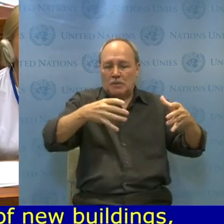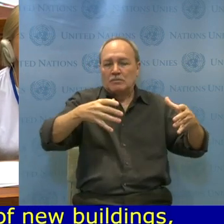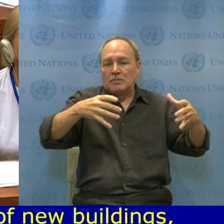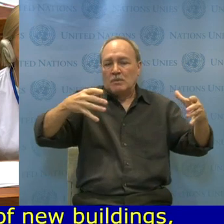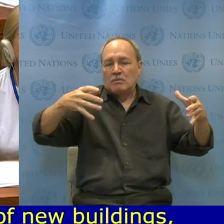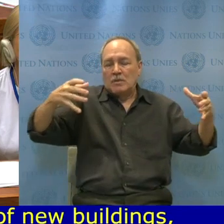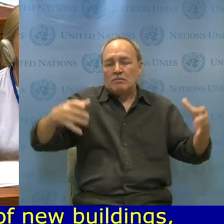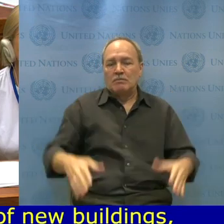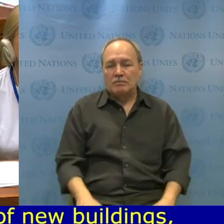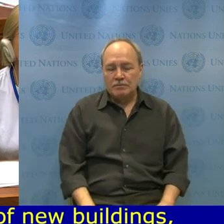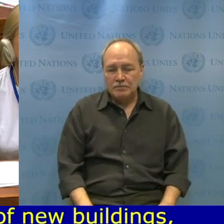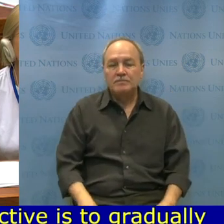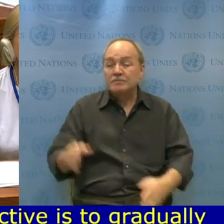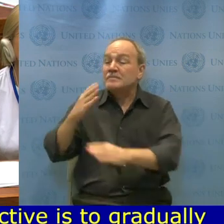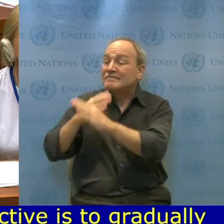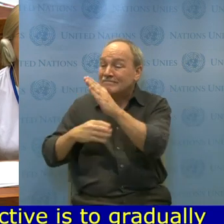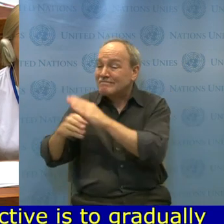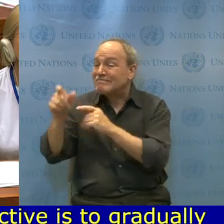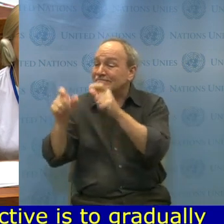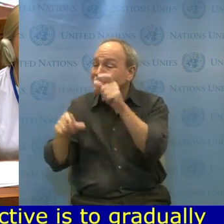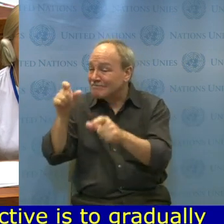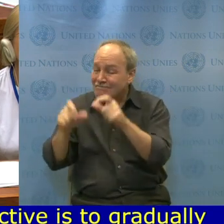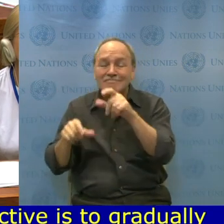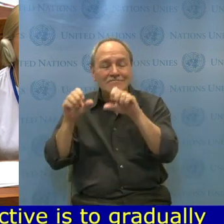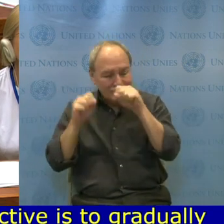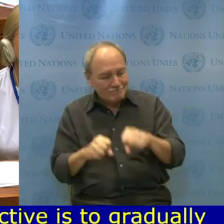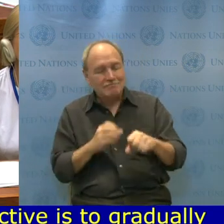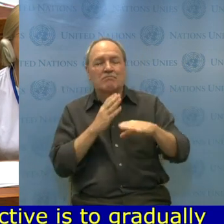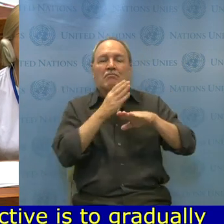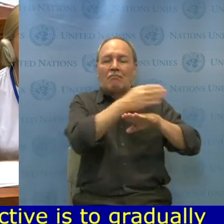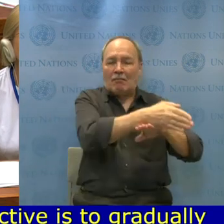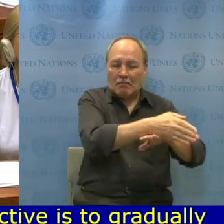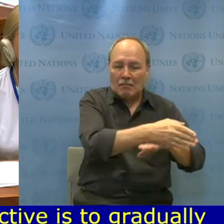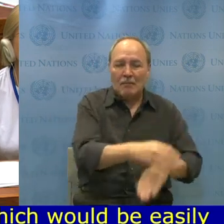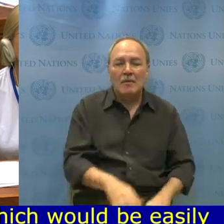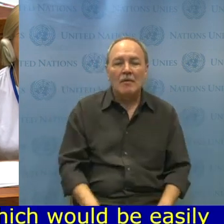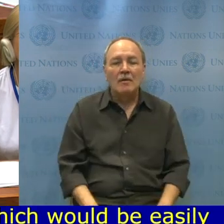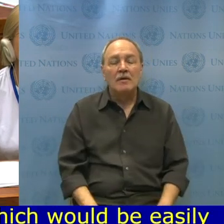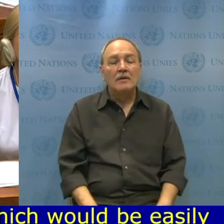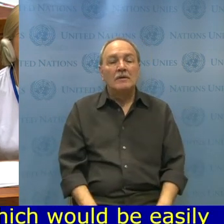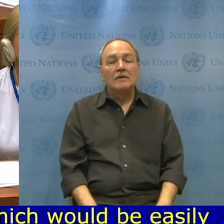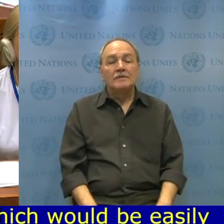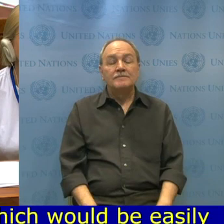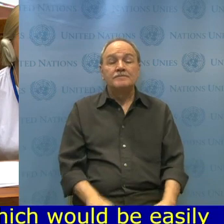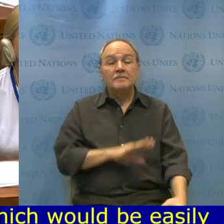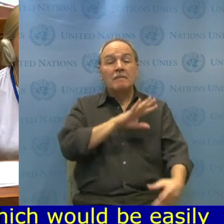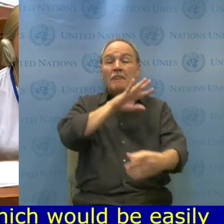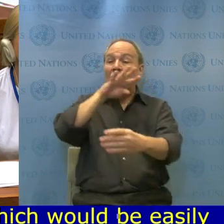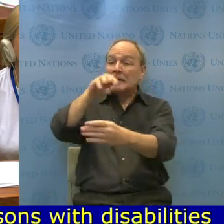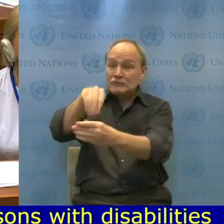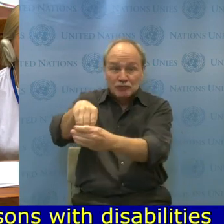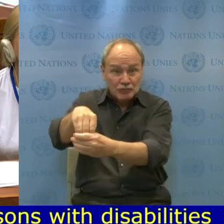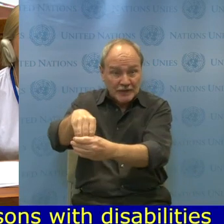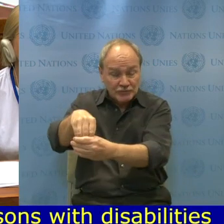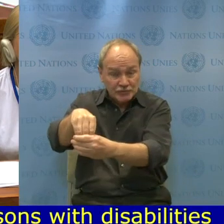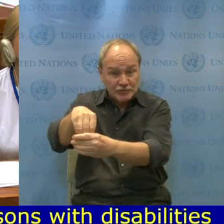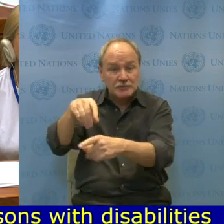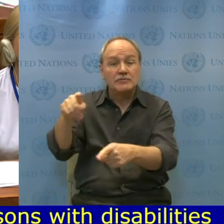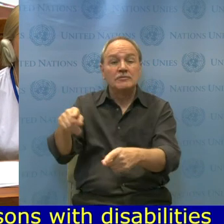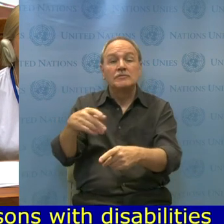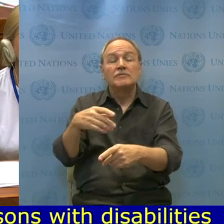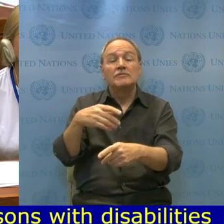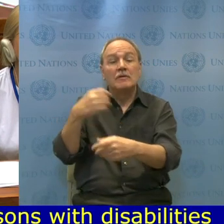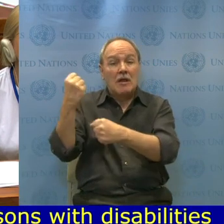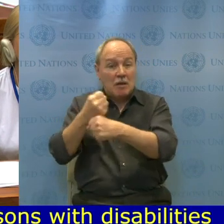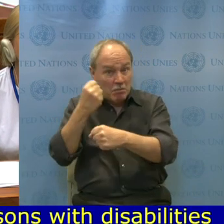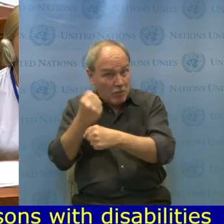with disabilities in the entire country. In terms of integration and maintaining employment for persons